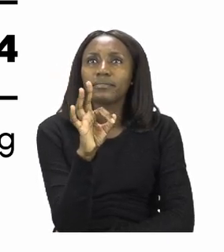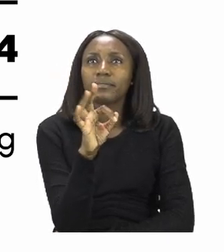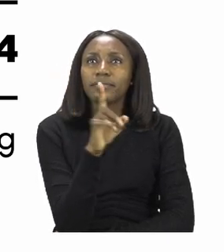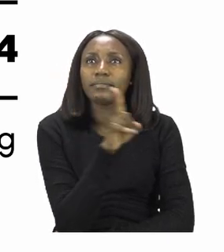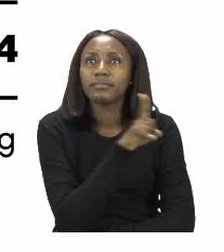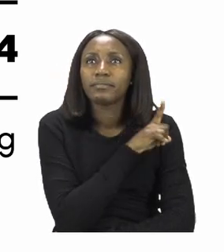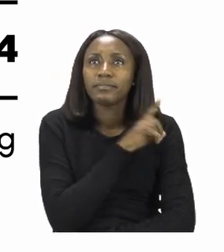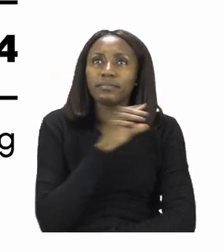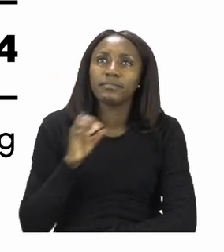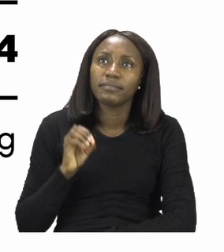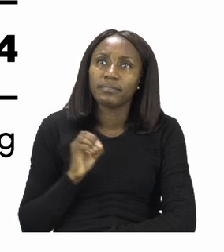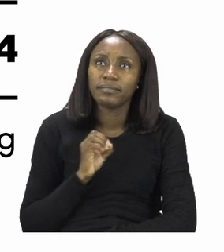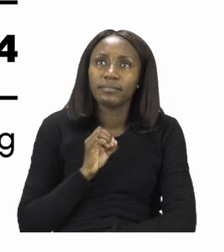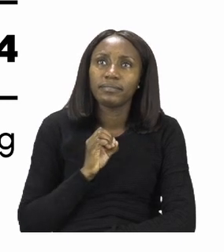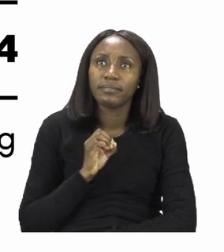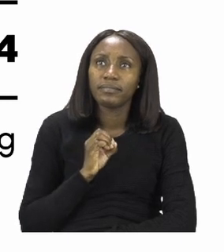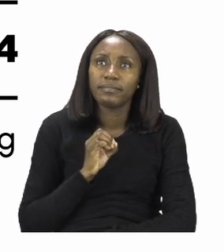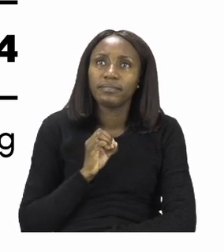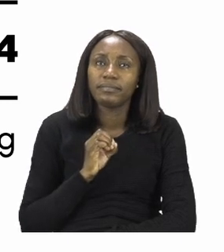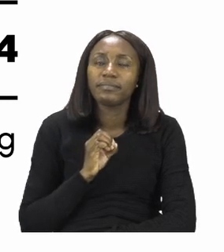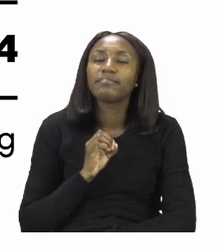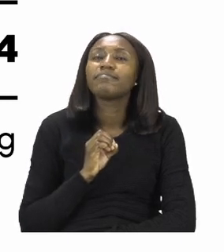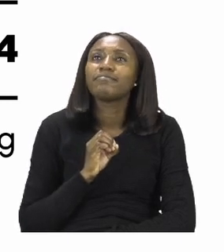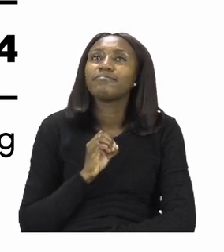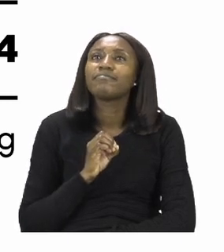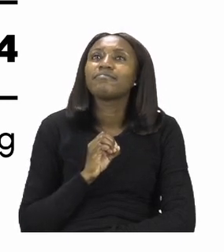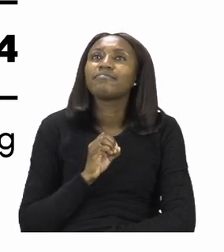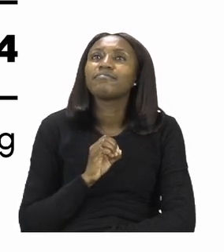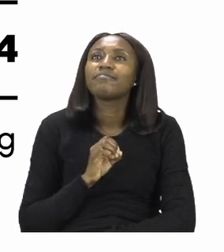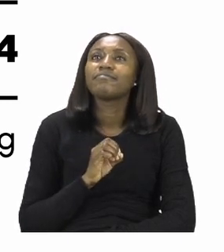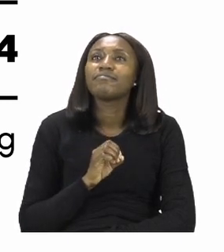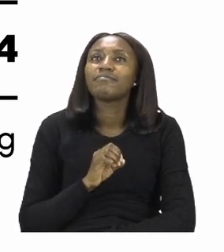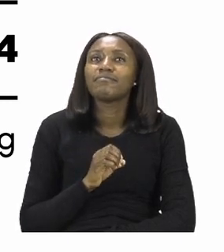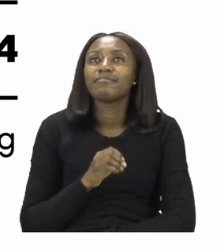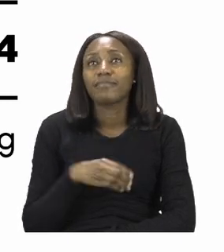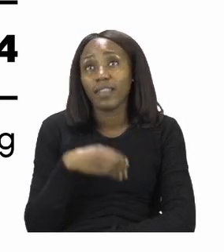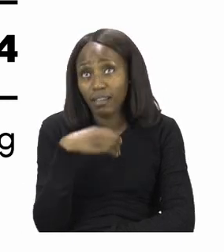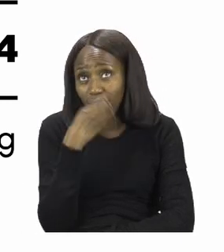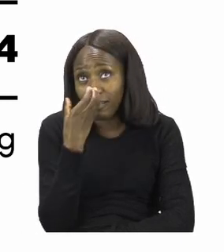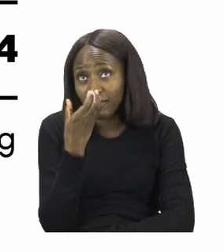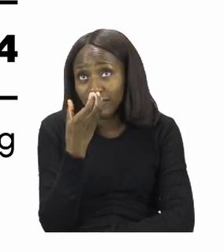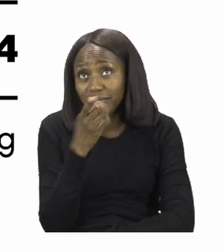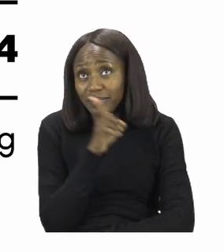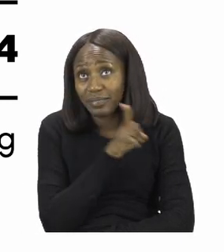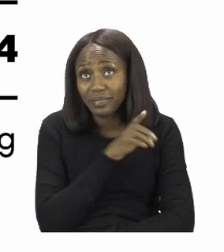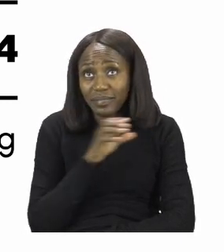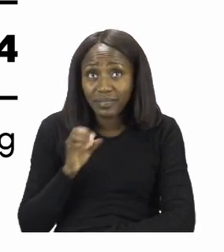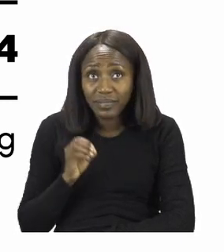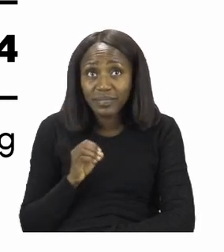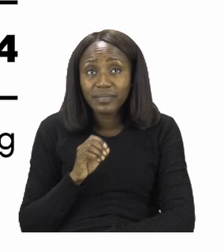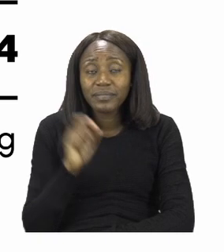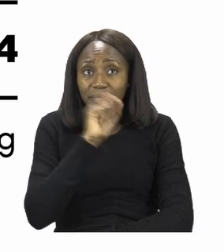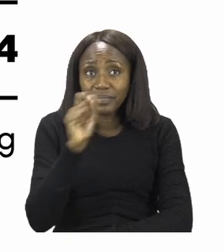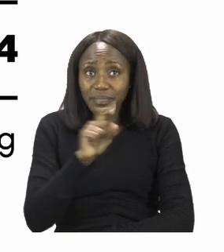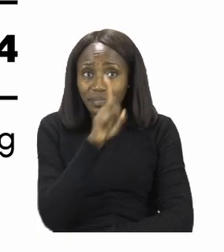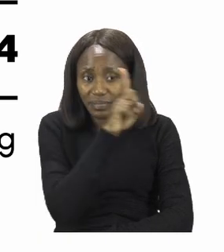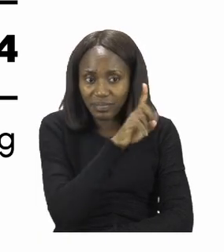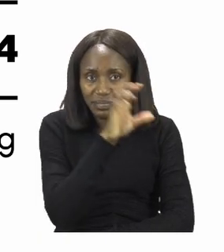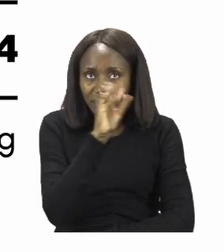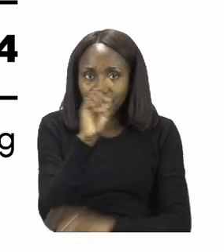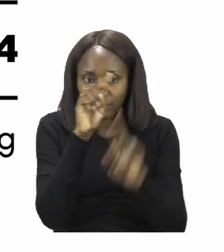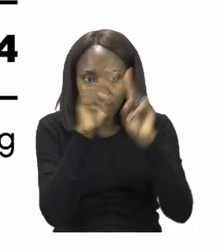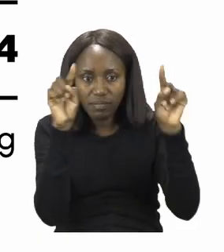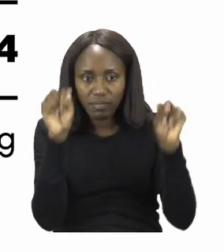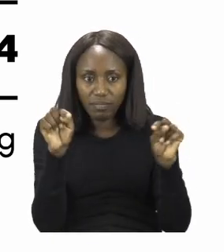9, 10. They are 10 apples. So you're going to write the number 10 in the